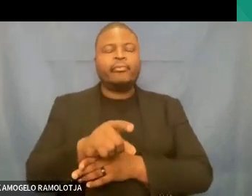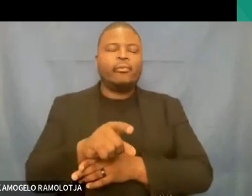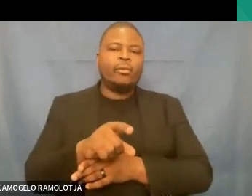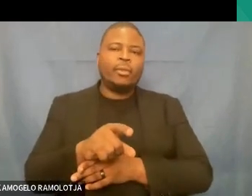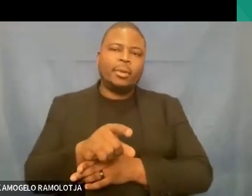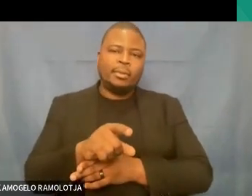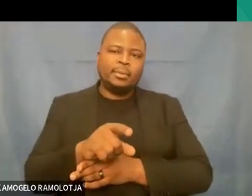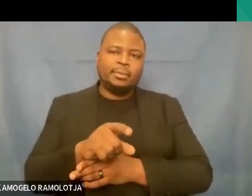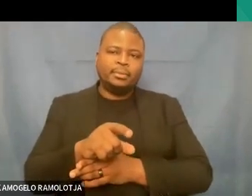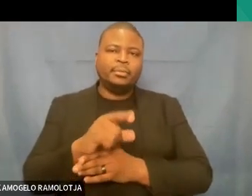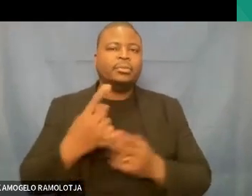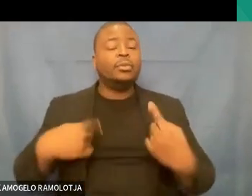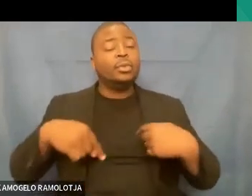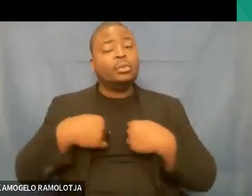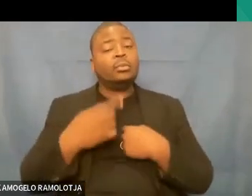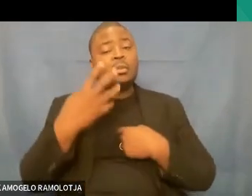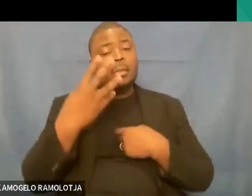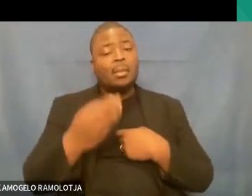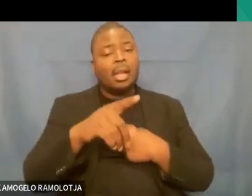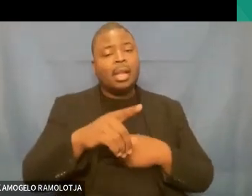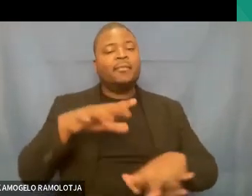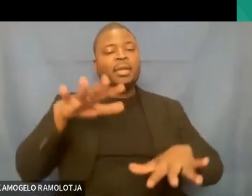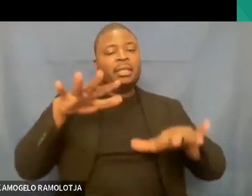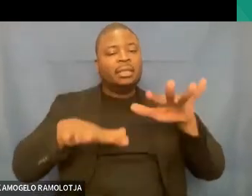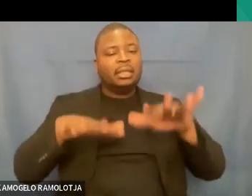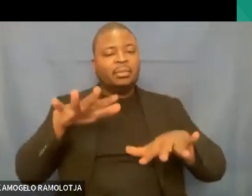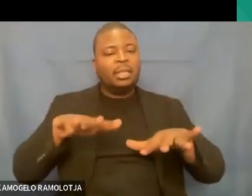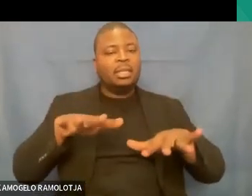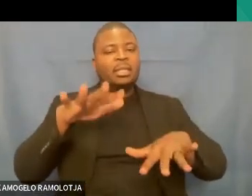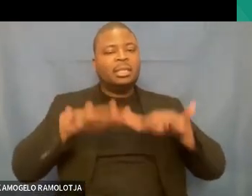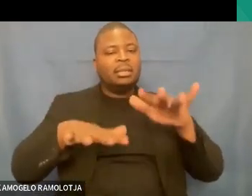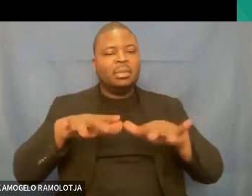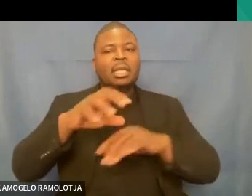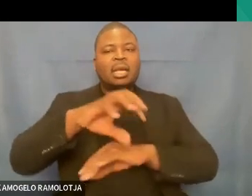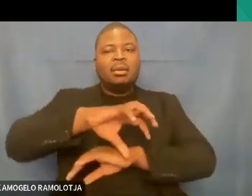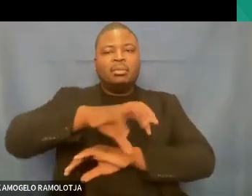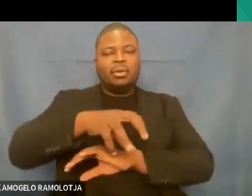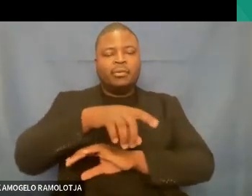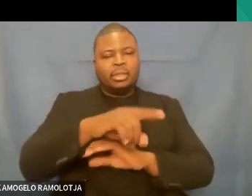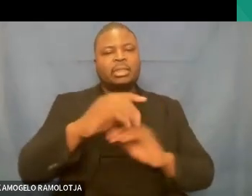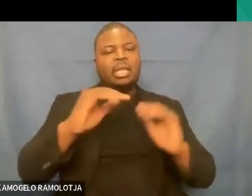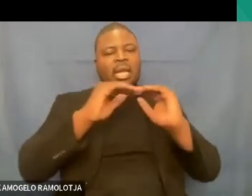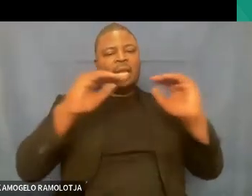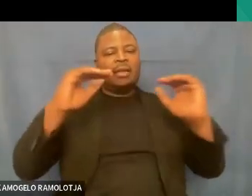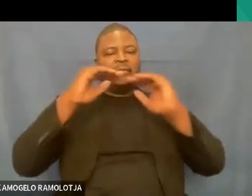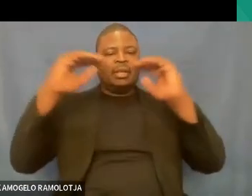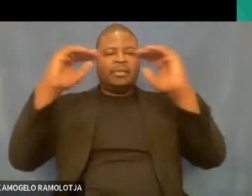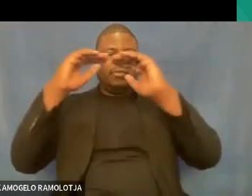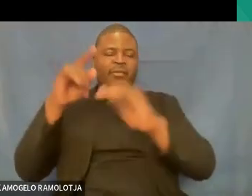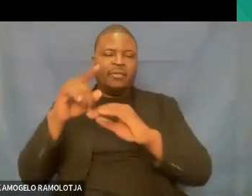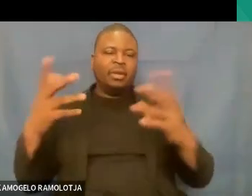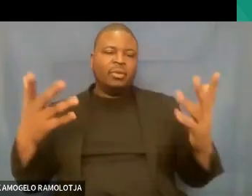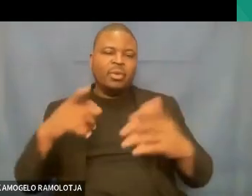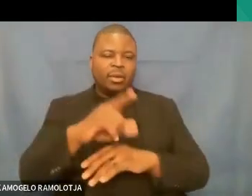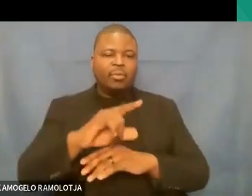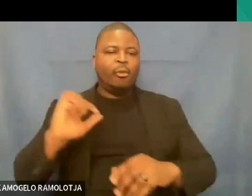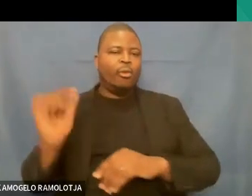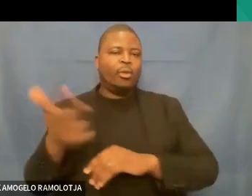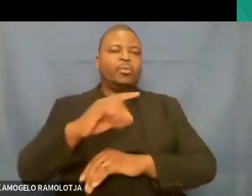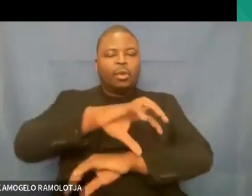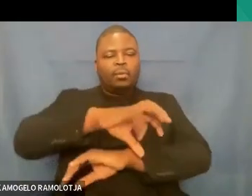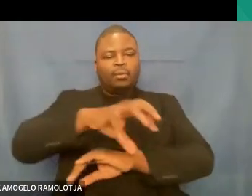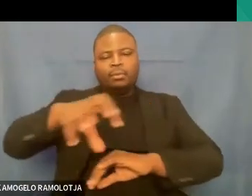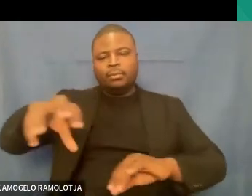or similar structure at a provincial level for all the provinces, and this structure is then led by